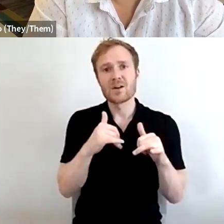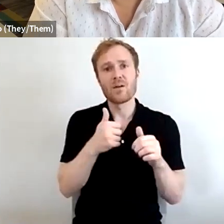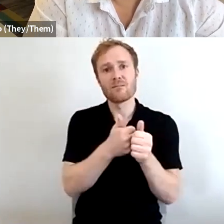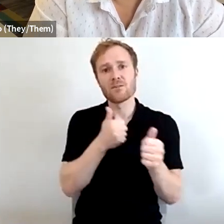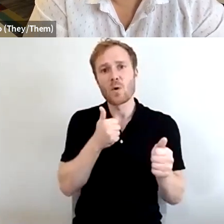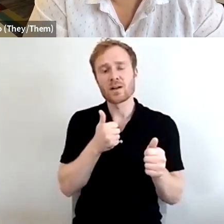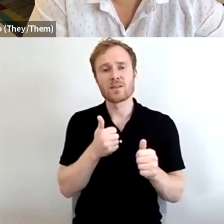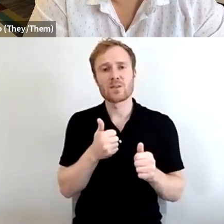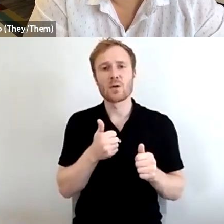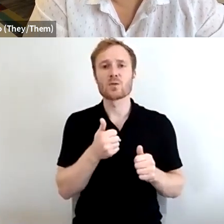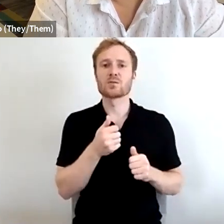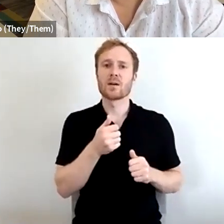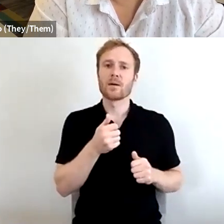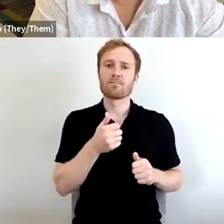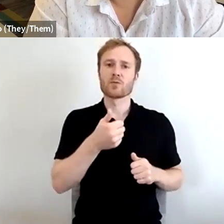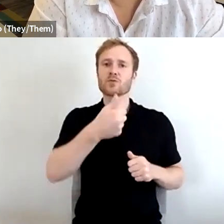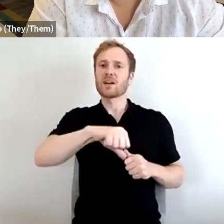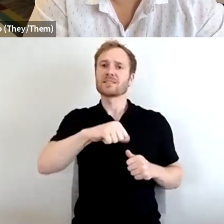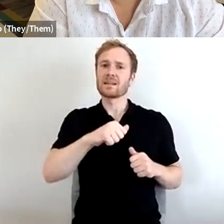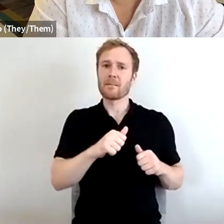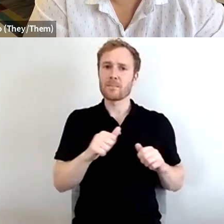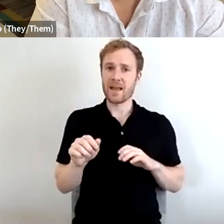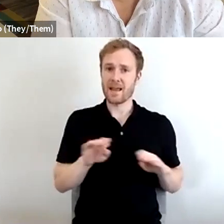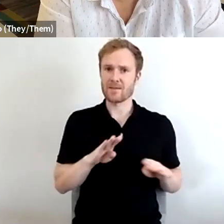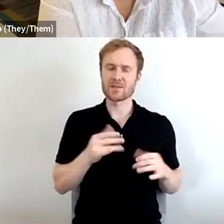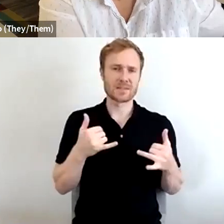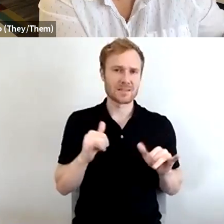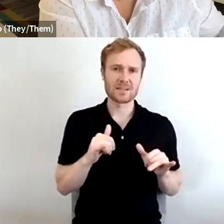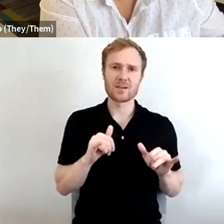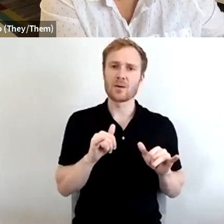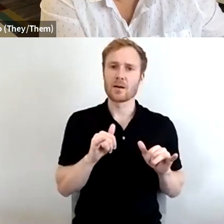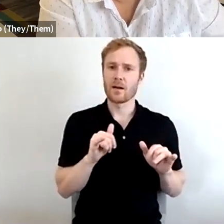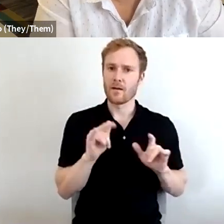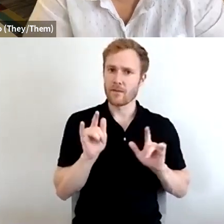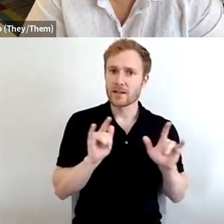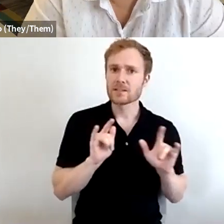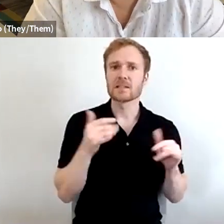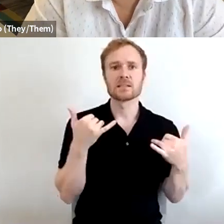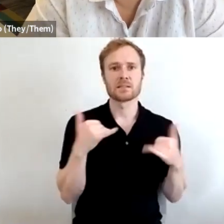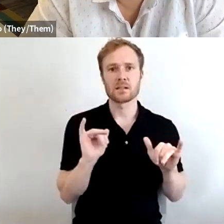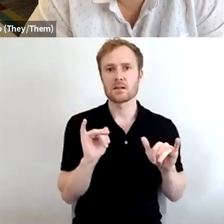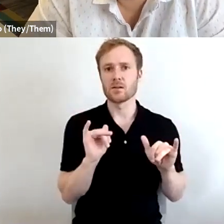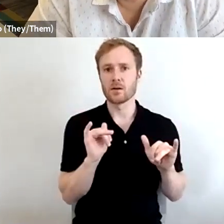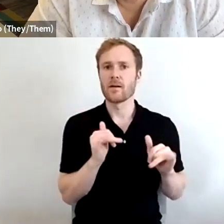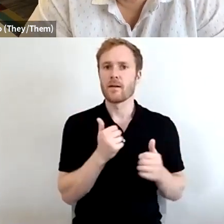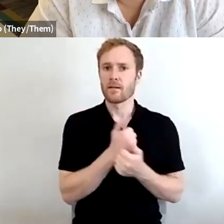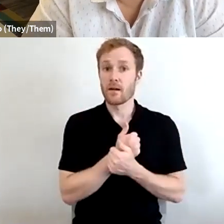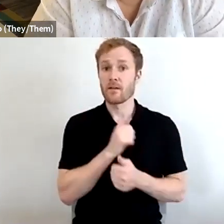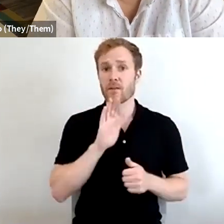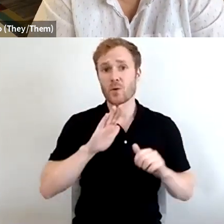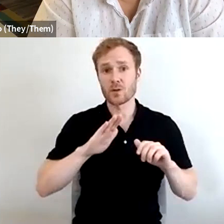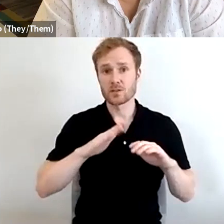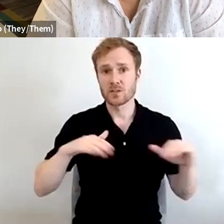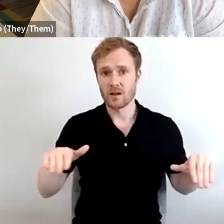things to be affectionate, to still be a parent, to still care and love for your child. So on the parent side, that's important. As a provider, we need to understand how we